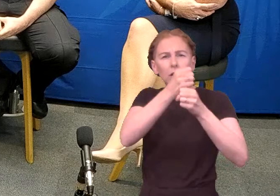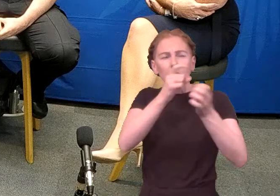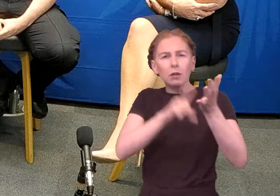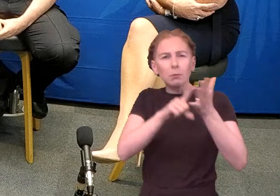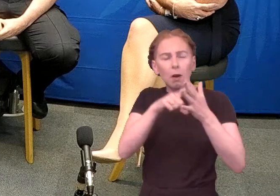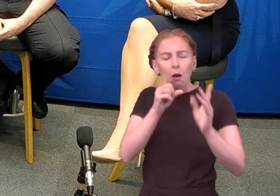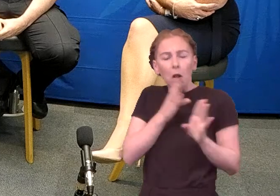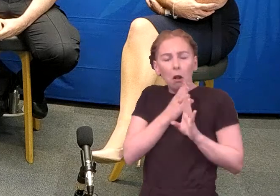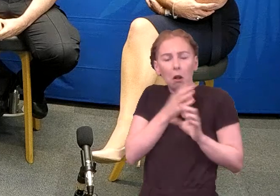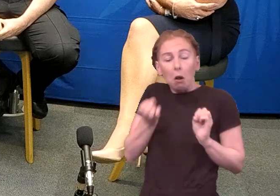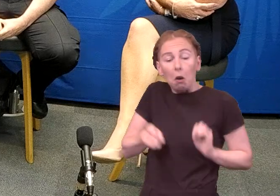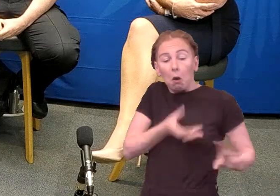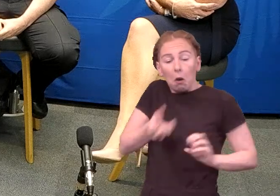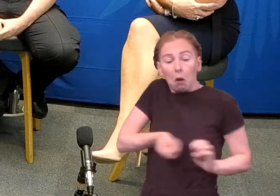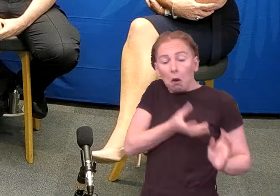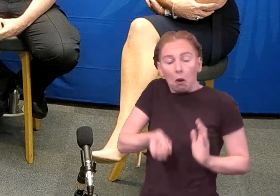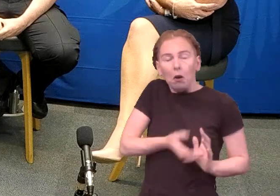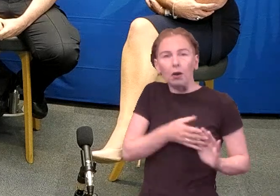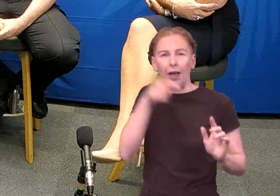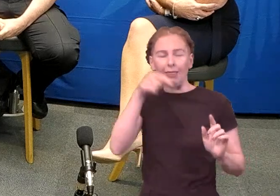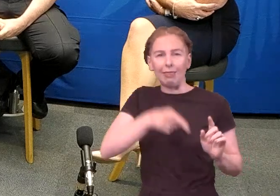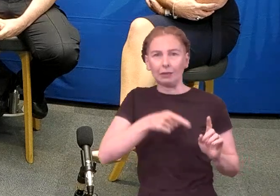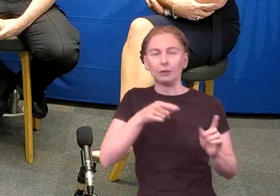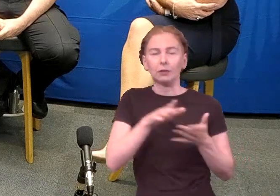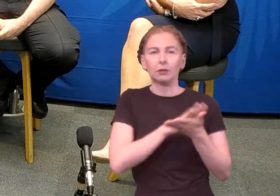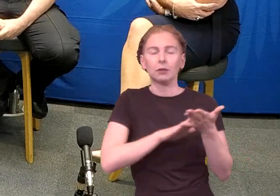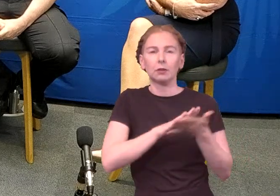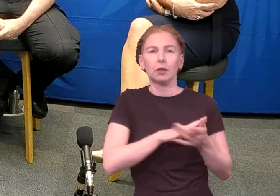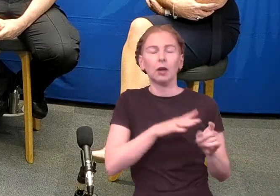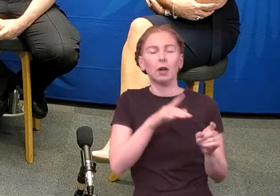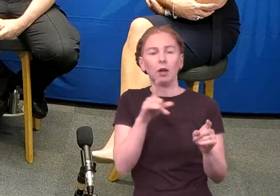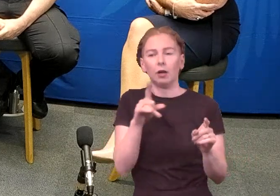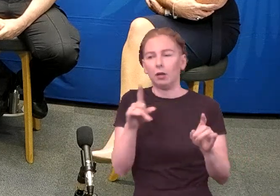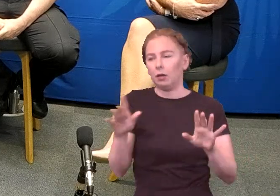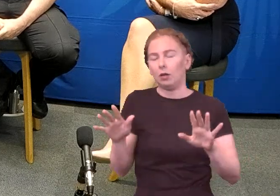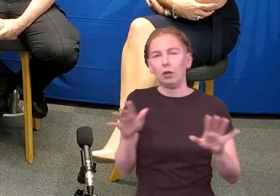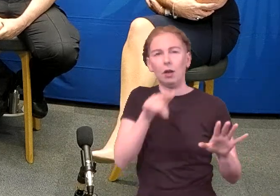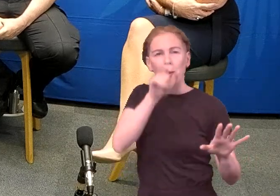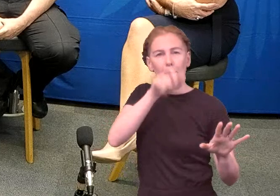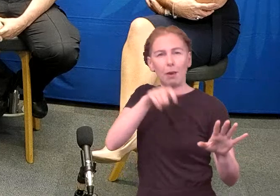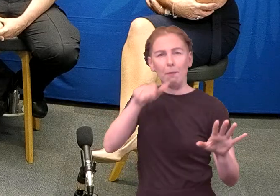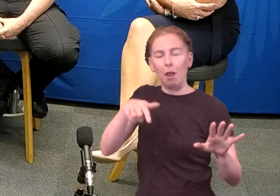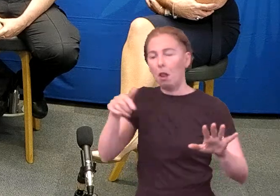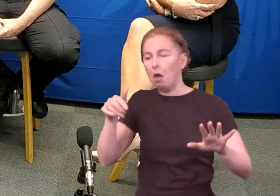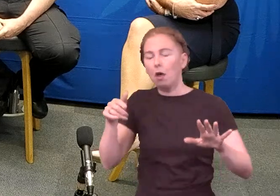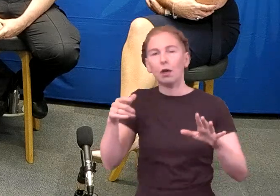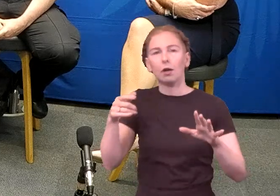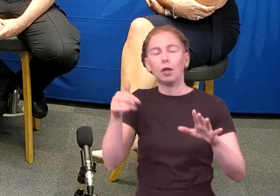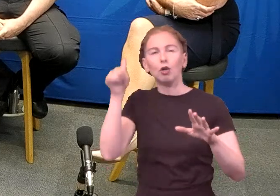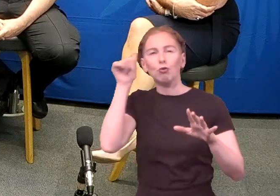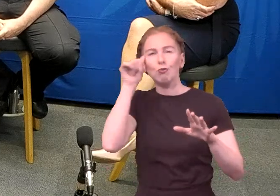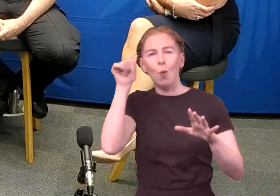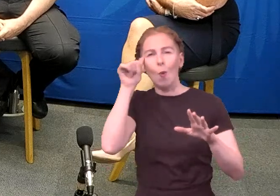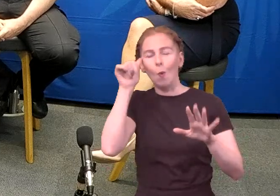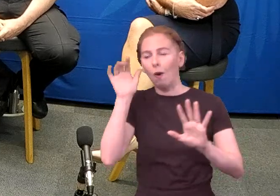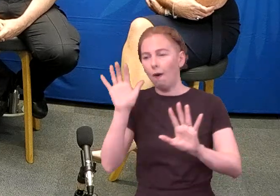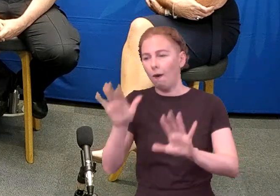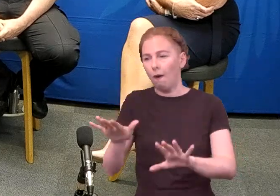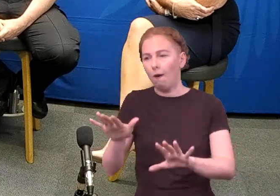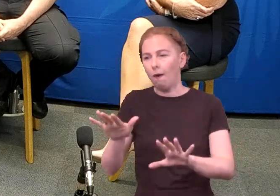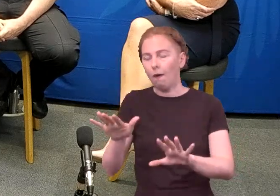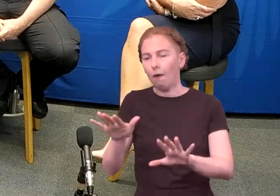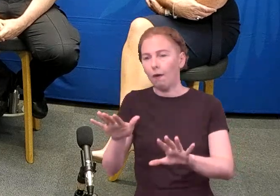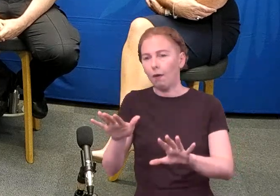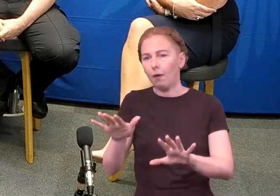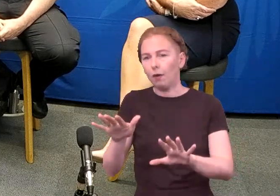very much an example of bringing people across country borders for the purposes of either claiming